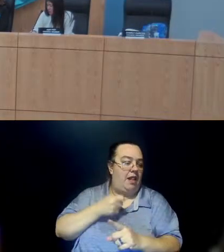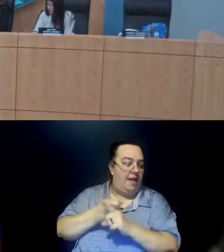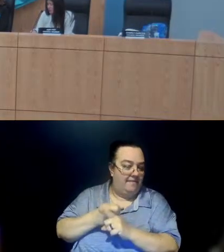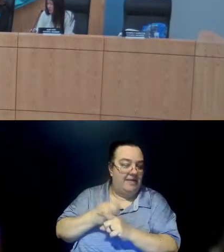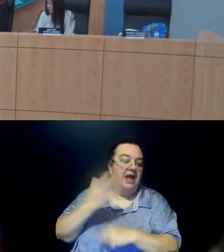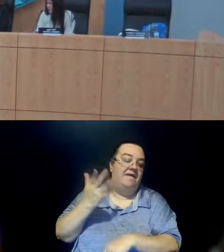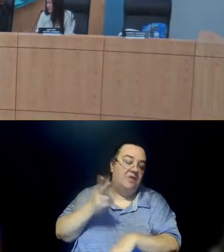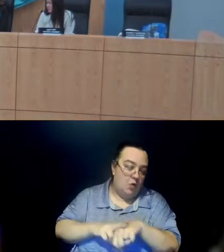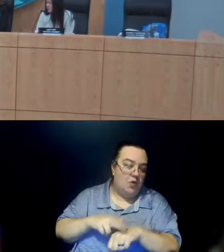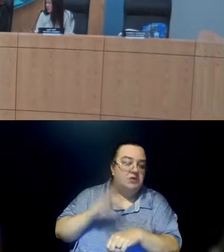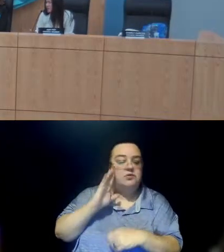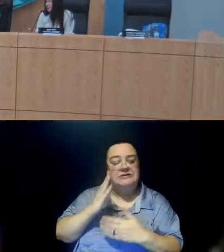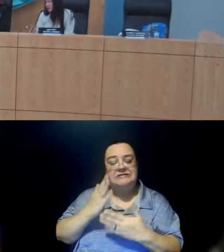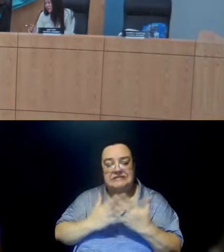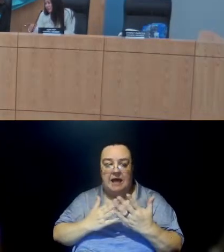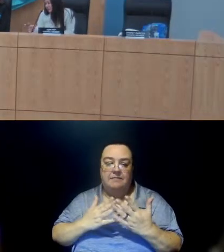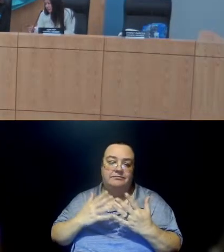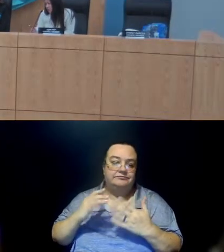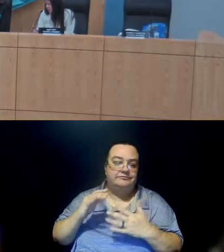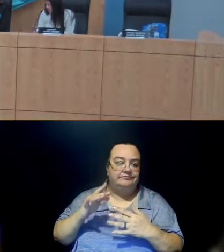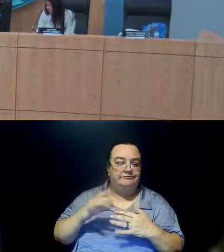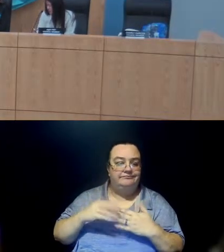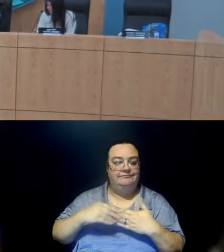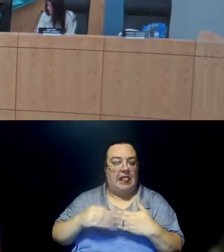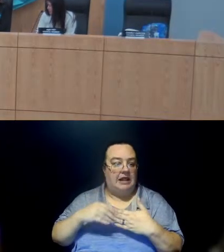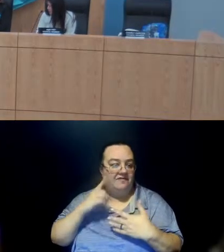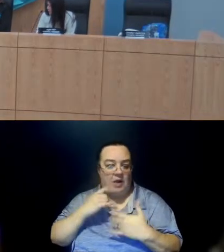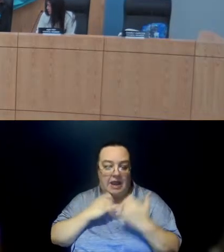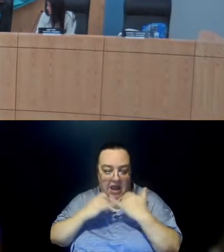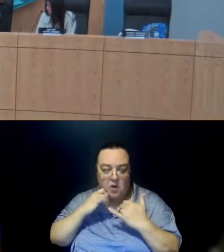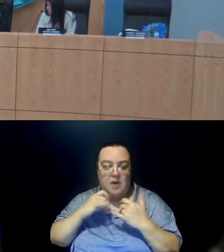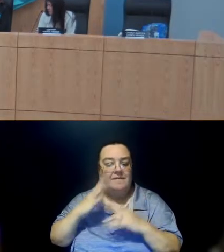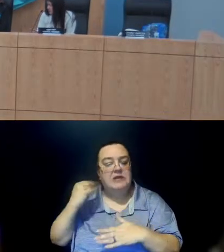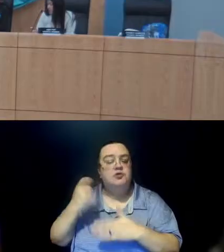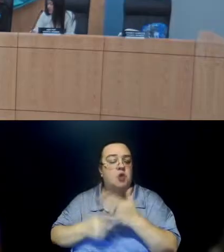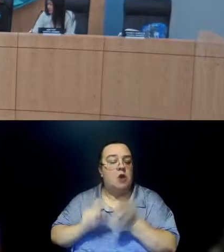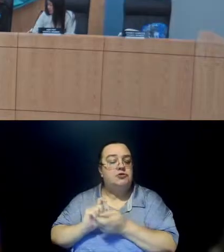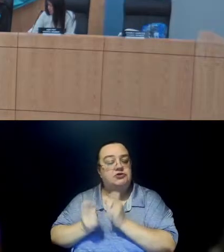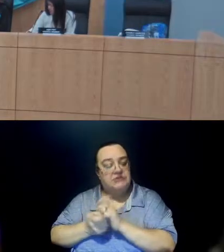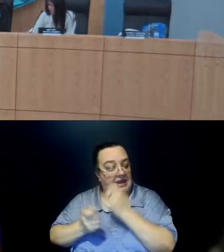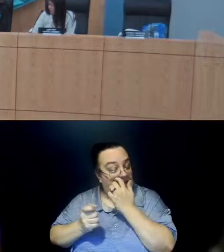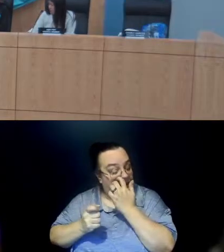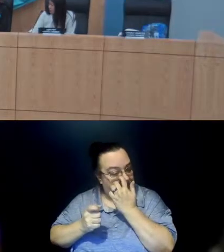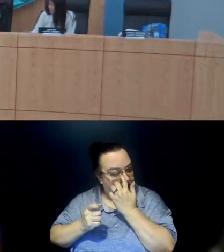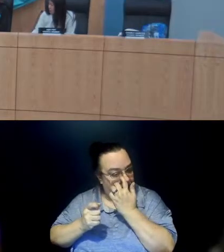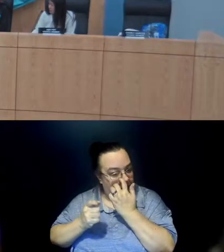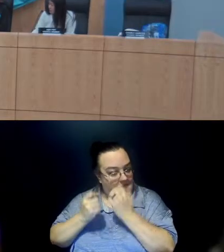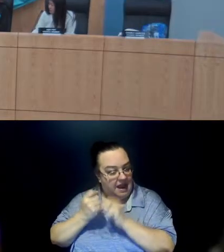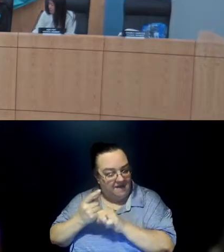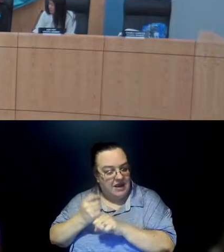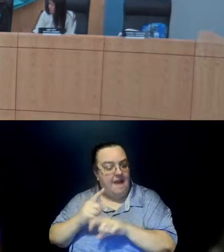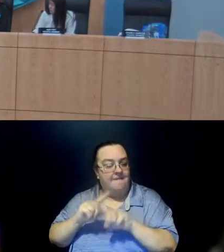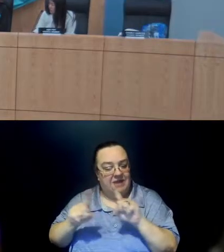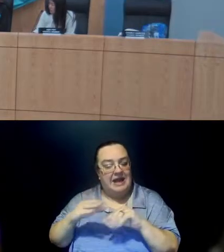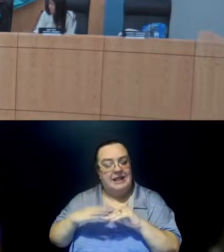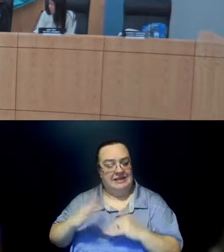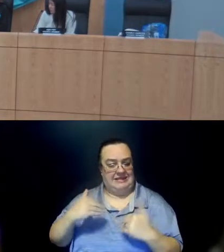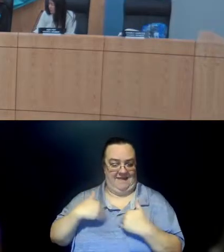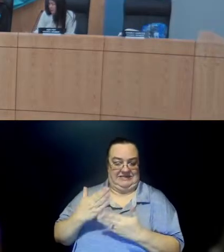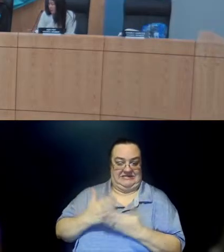year to year, but at least if we had something that's a little more solid, that could help us just to understand what that would look like.